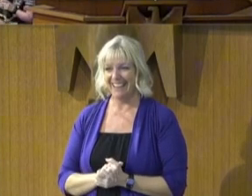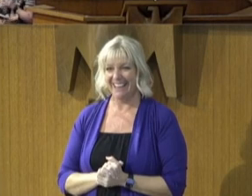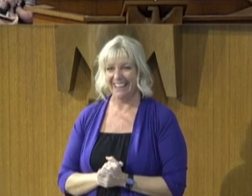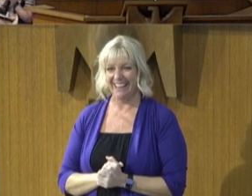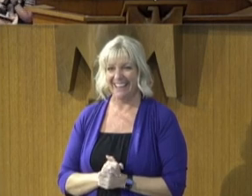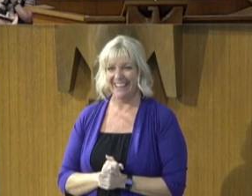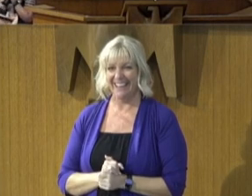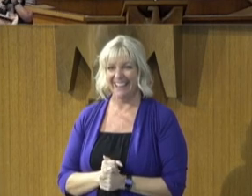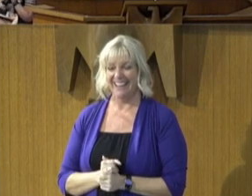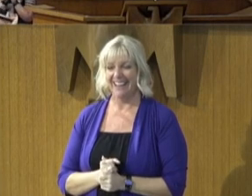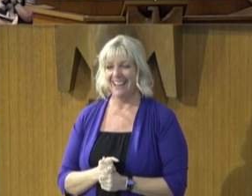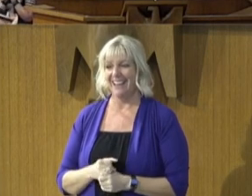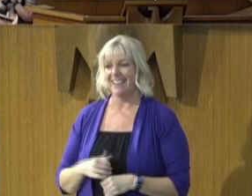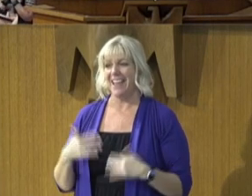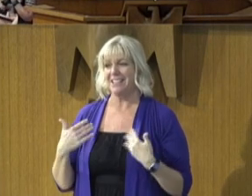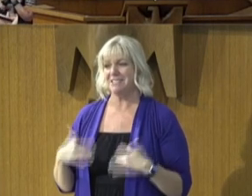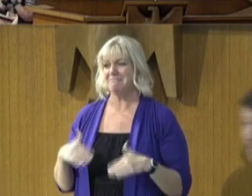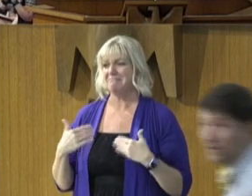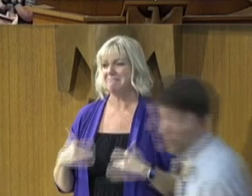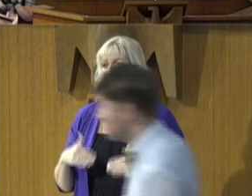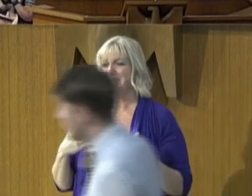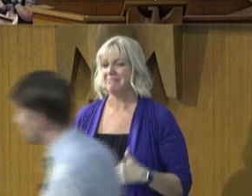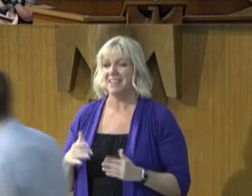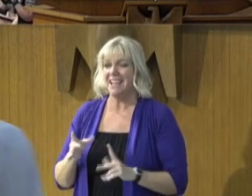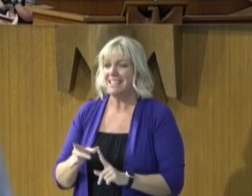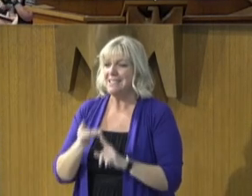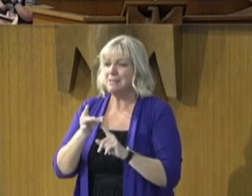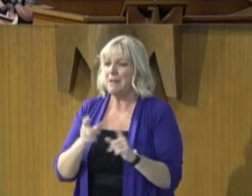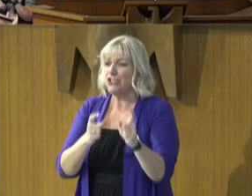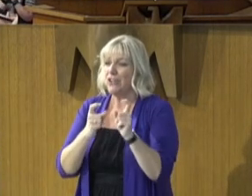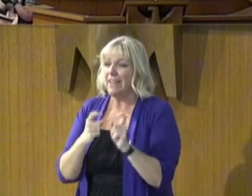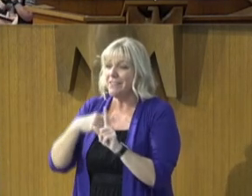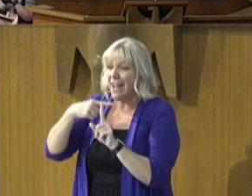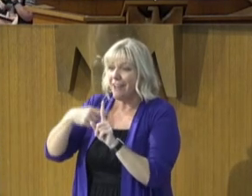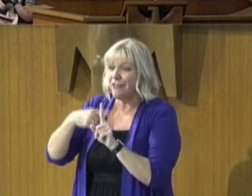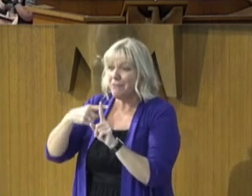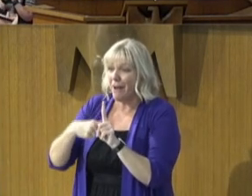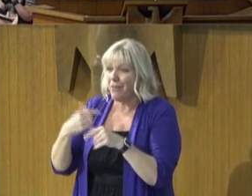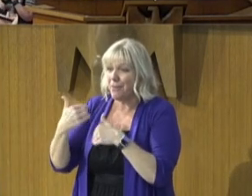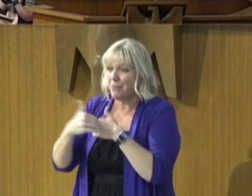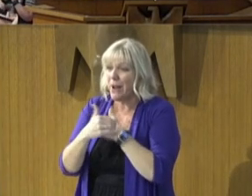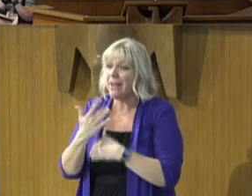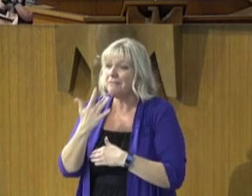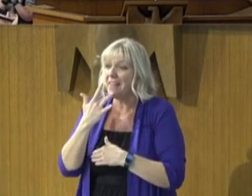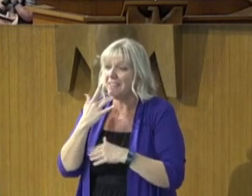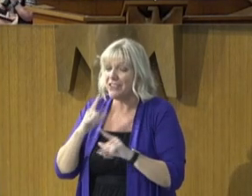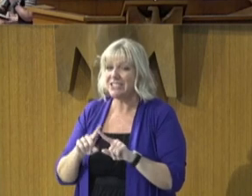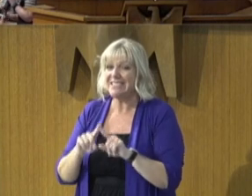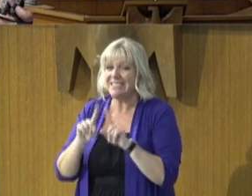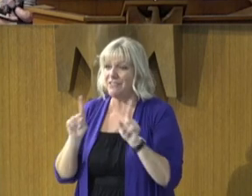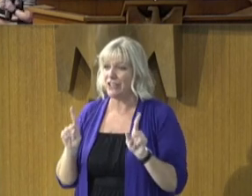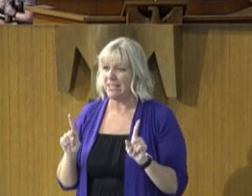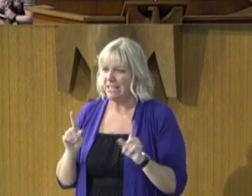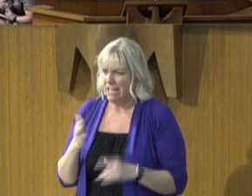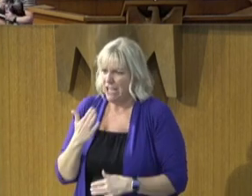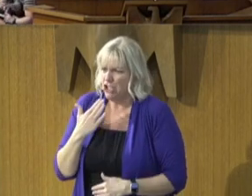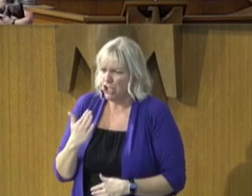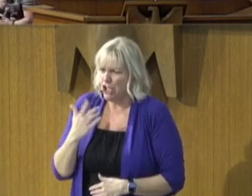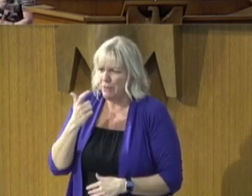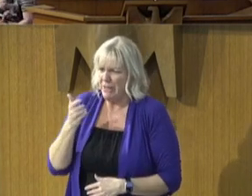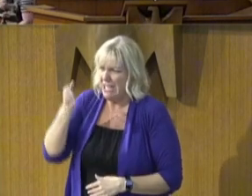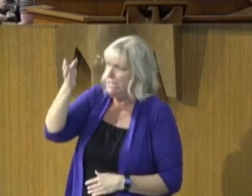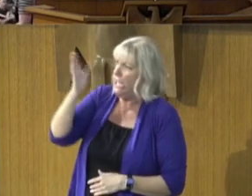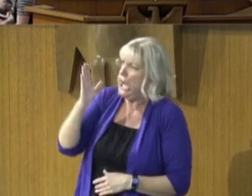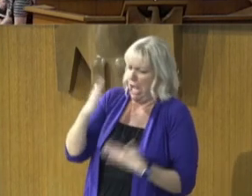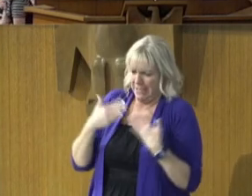It is such a gift from Wendy. That's why each month there's a different flavor of bread. And I think it's good. God's body does not have to taste like